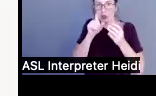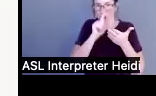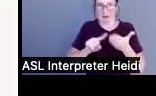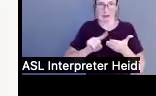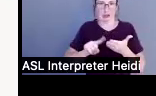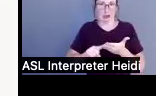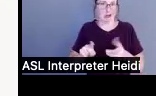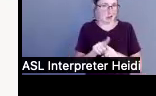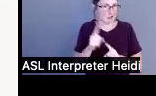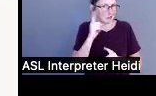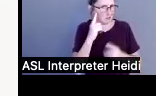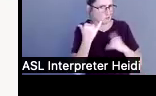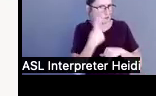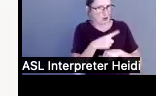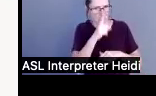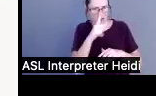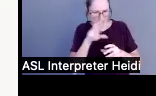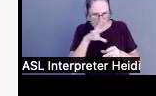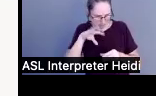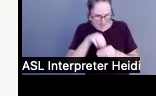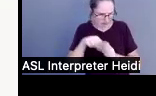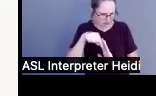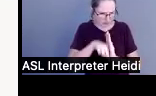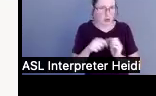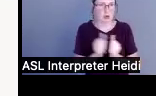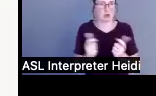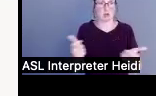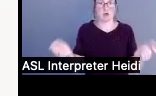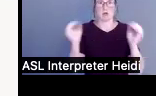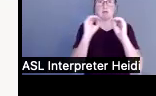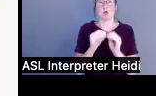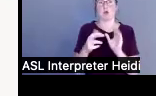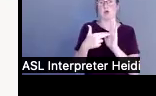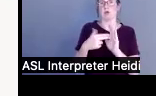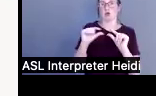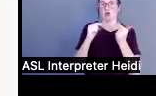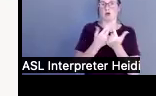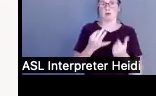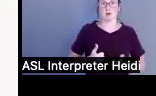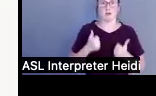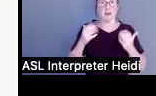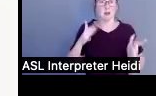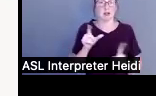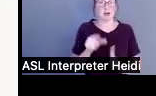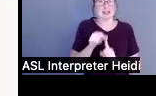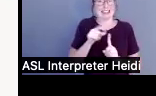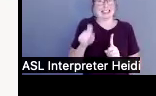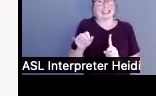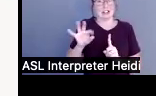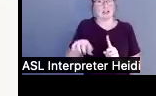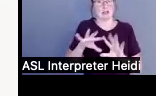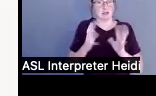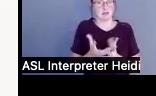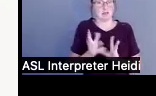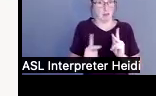seen today, to really delve into, with a larger and more representative group of survivors, the unique needs of this